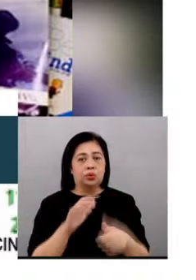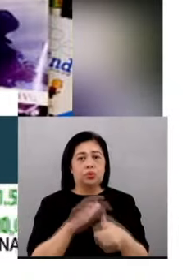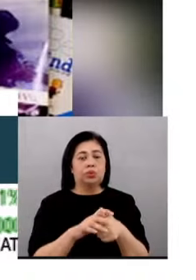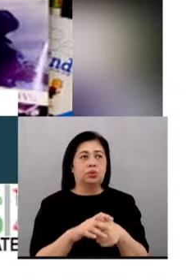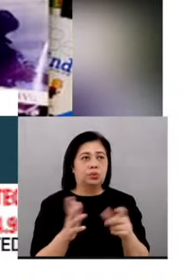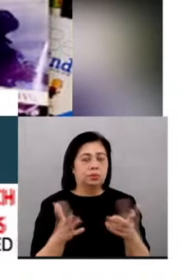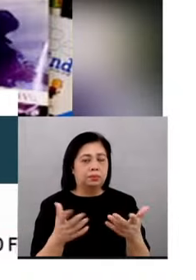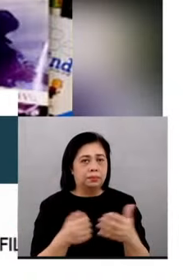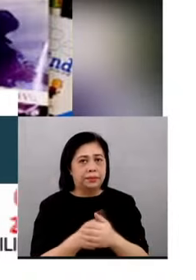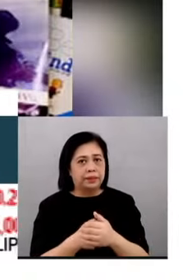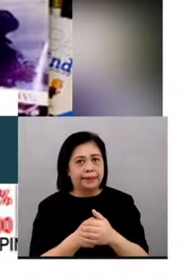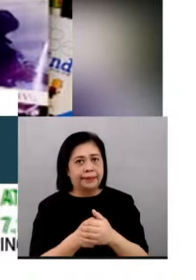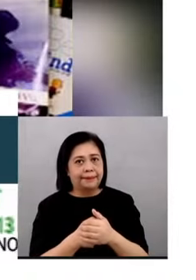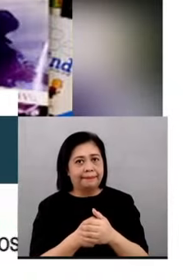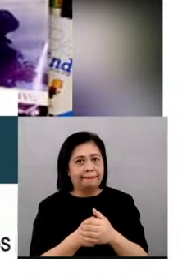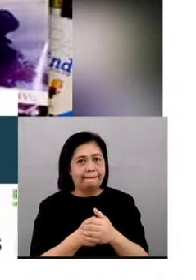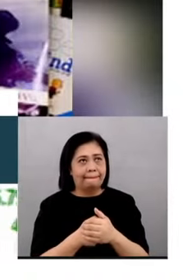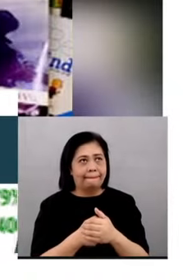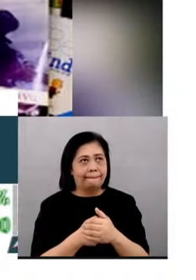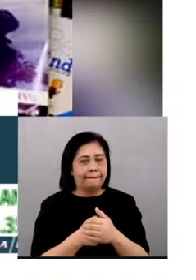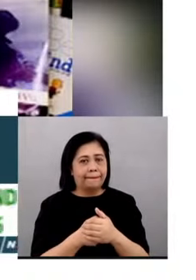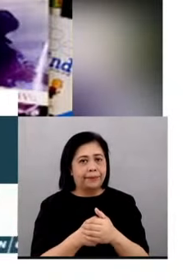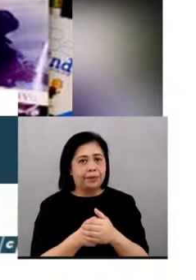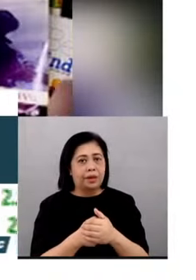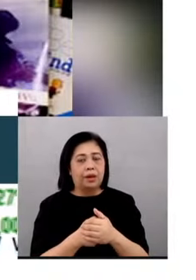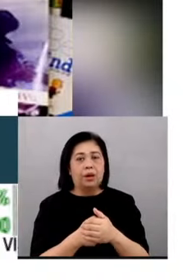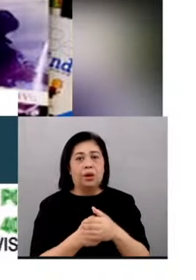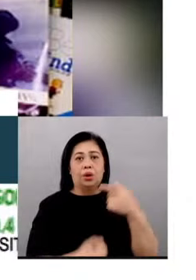be go Duterte,